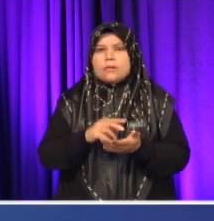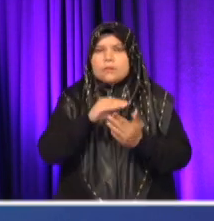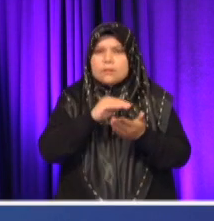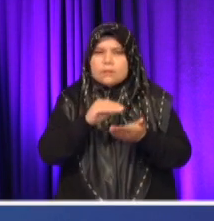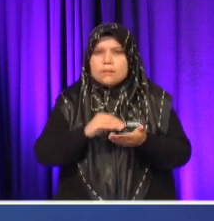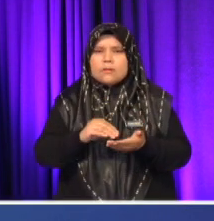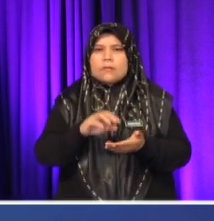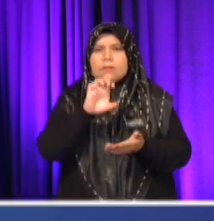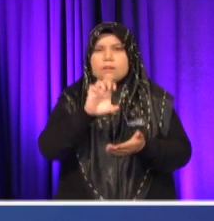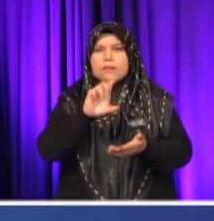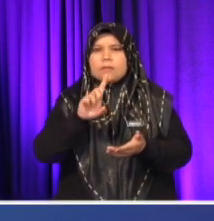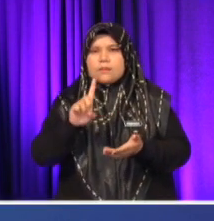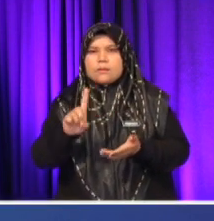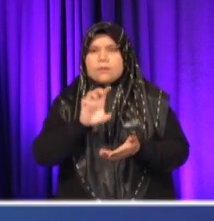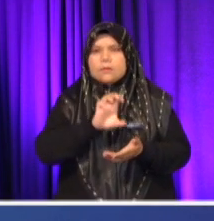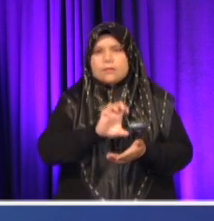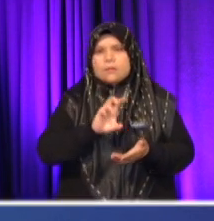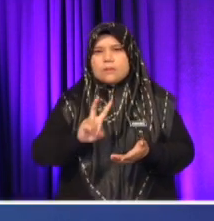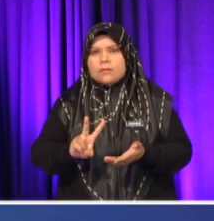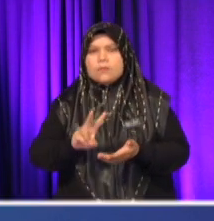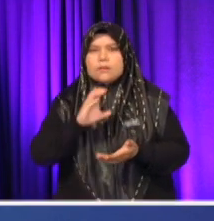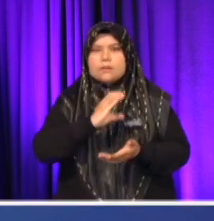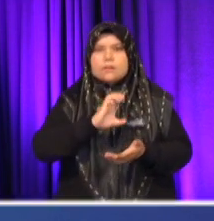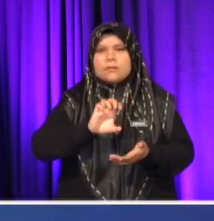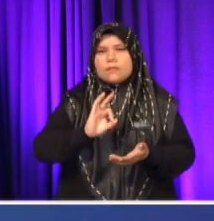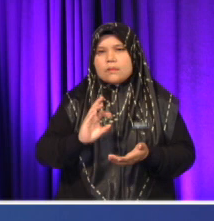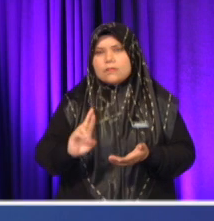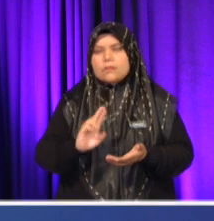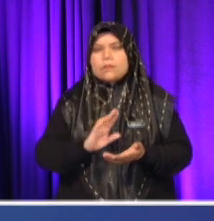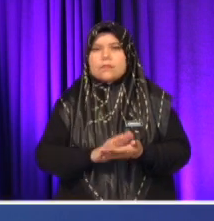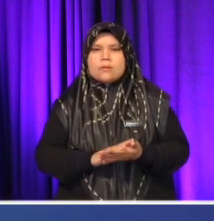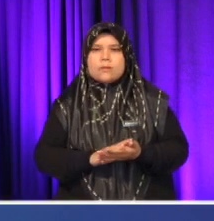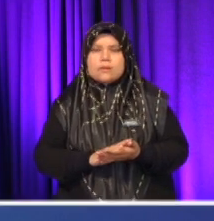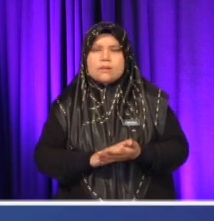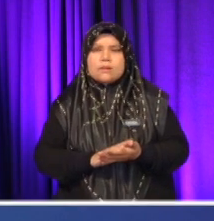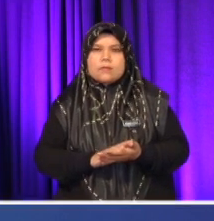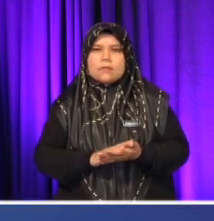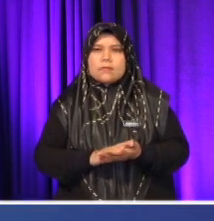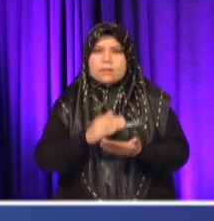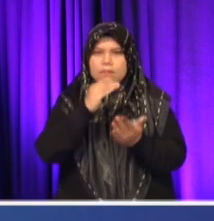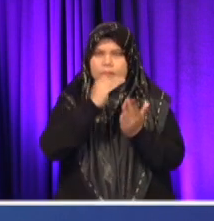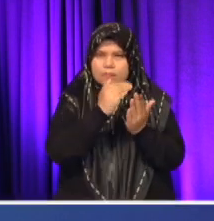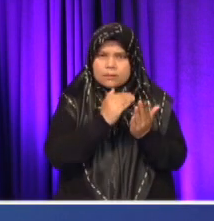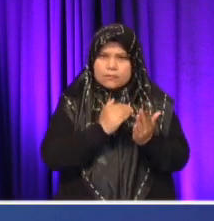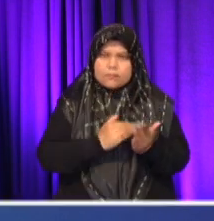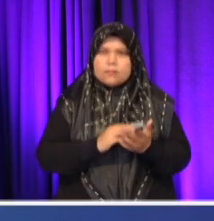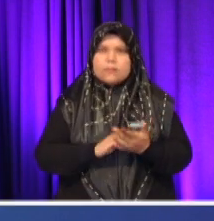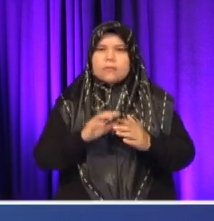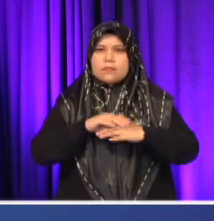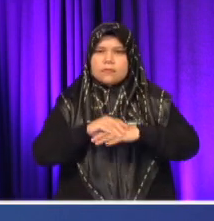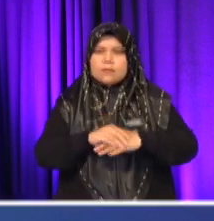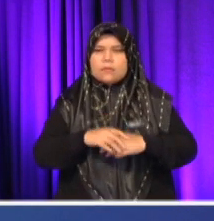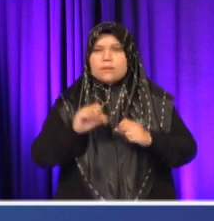A1 and A2 levels of CFR. For the component of reading and use of English, students